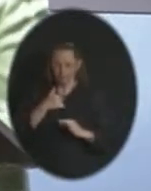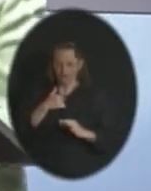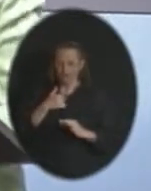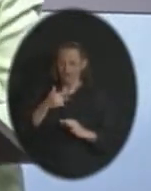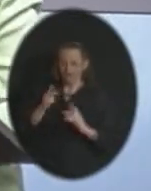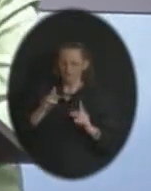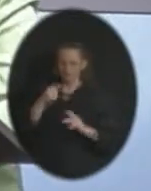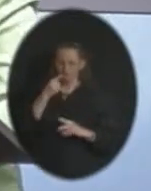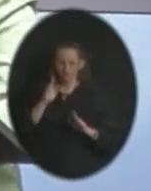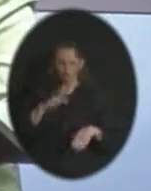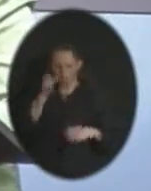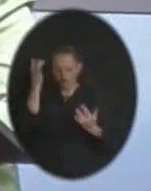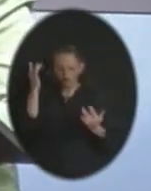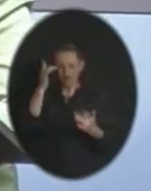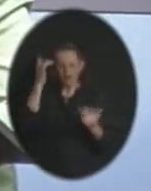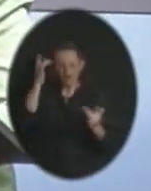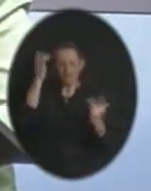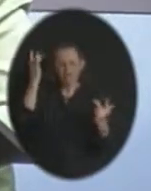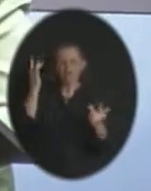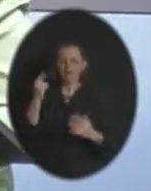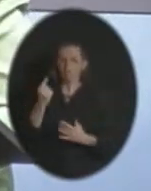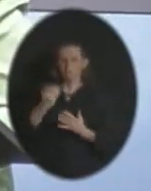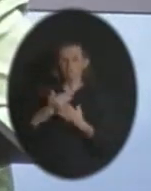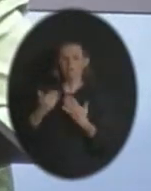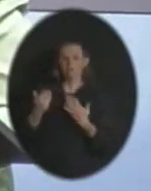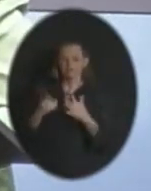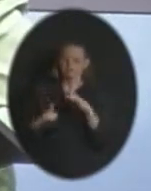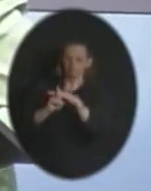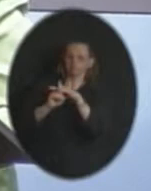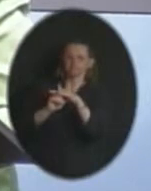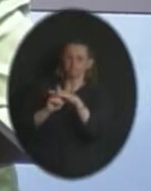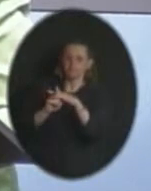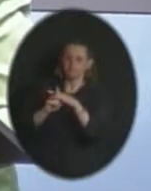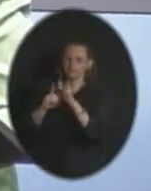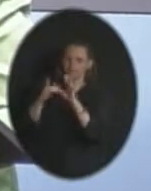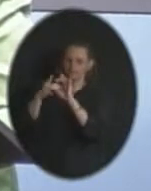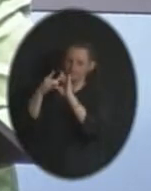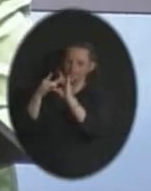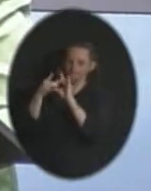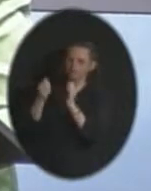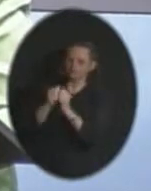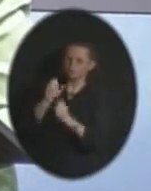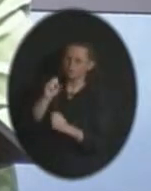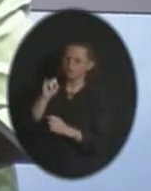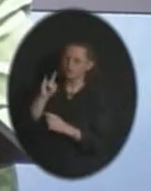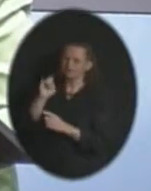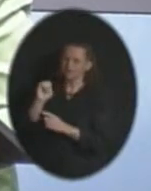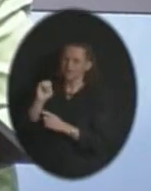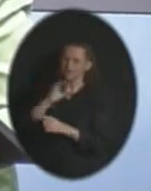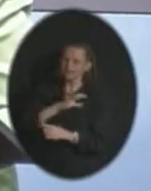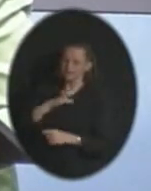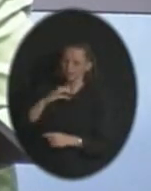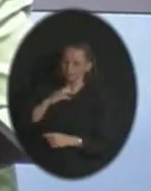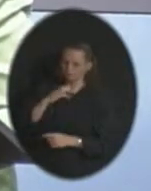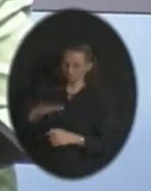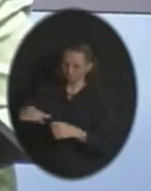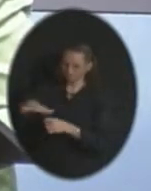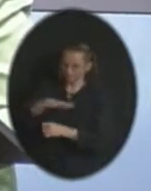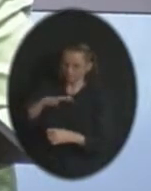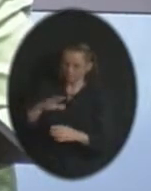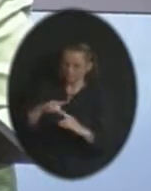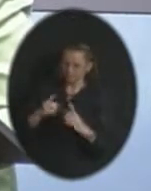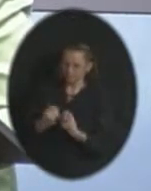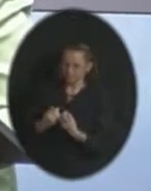that. But one of the things that's really stood out for me the last few years is being connected to site councils in the school district. And I really am so happy that